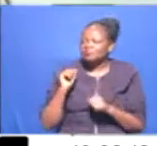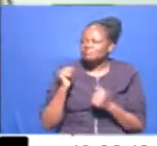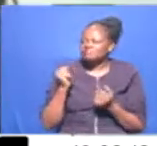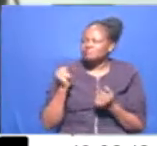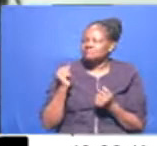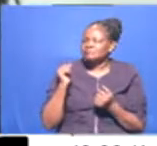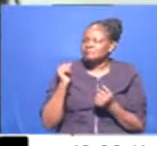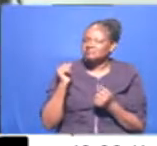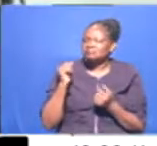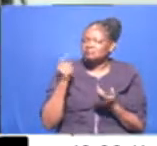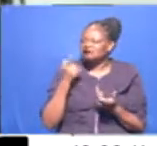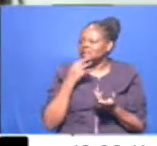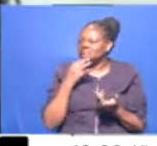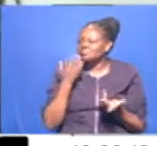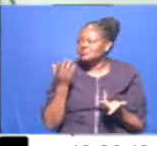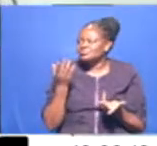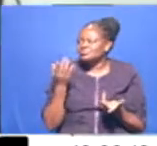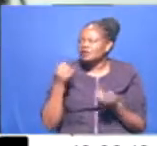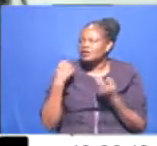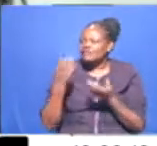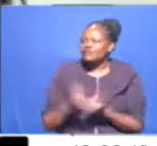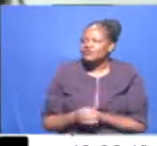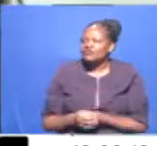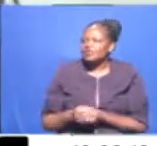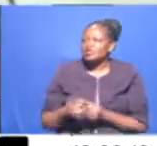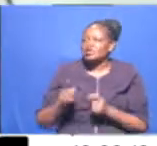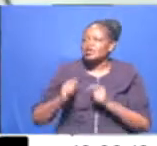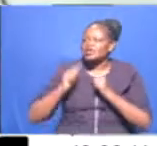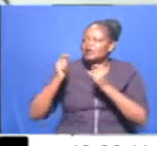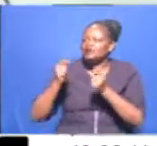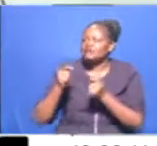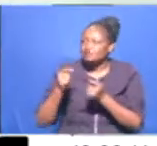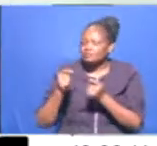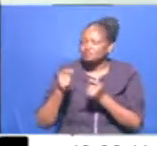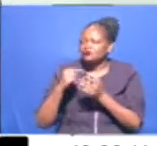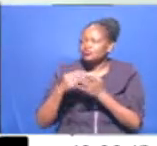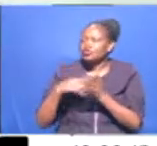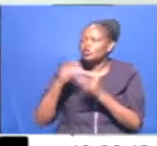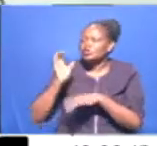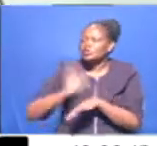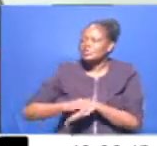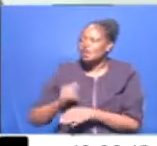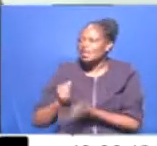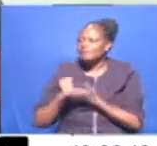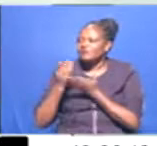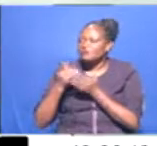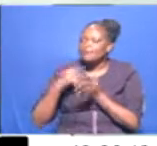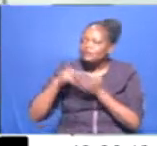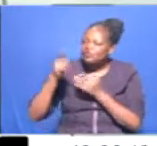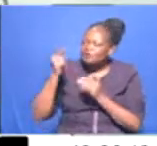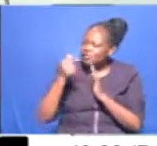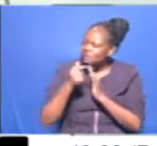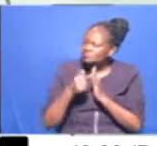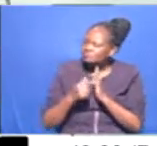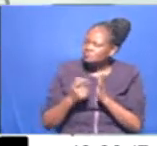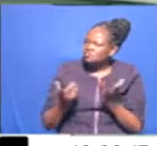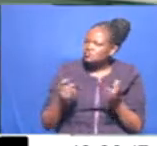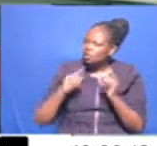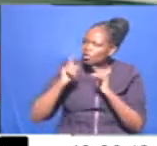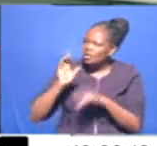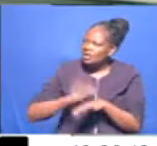point where I can give you a voucher, a gift voucher for go and seek for health services. Yeah, I paid for you this particular package. Wow, go and